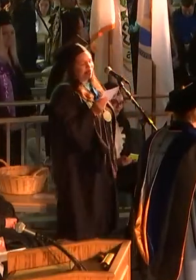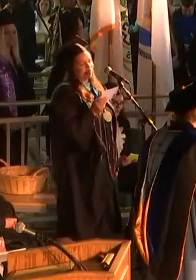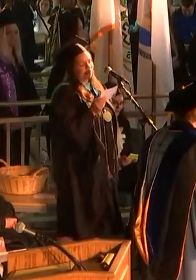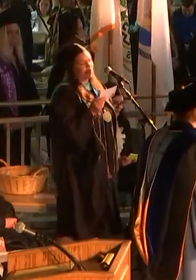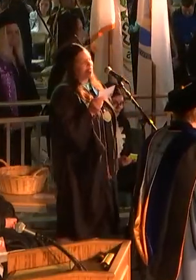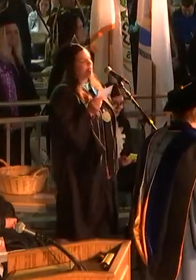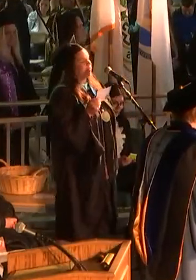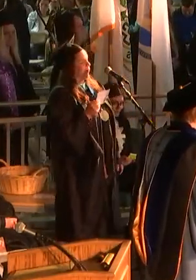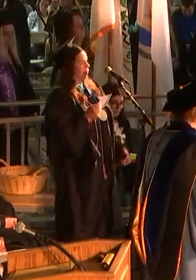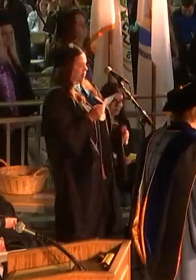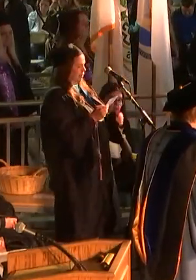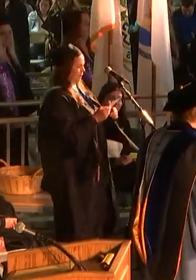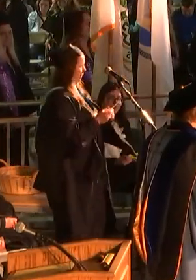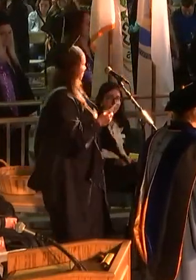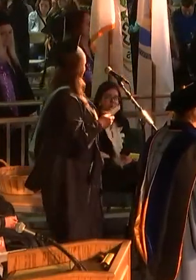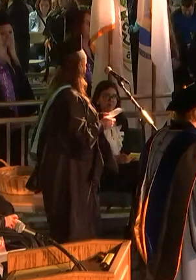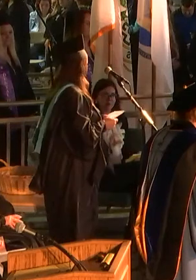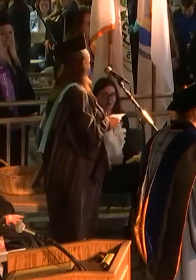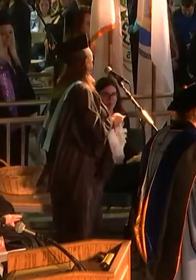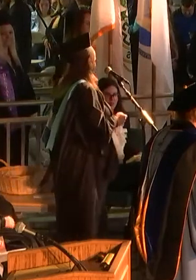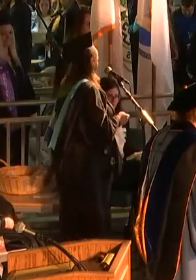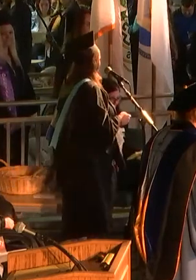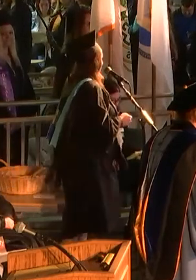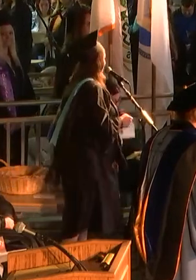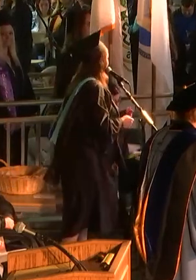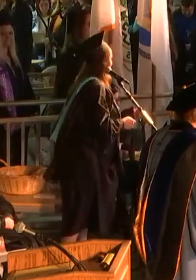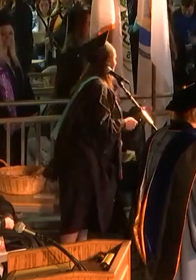Karine Silva Antunes.